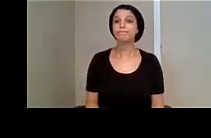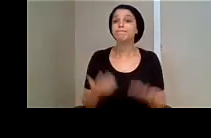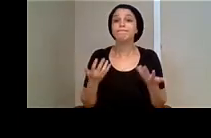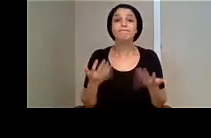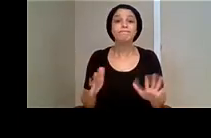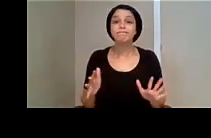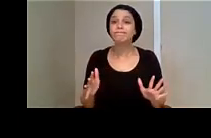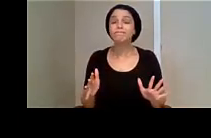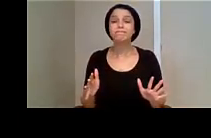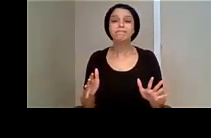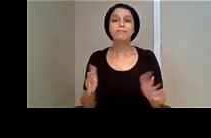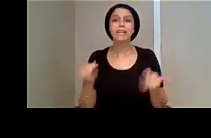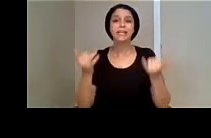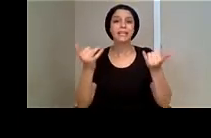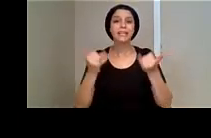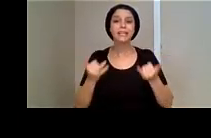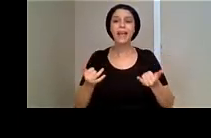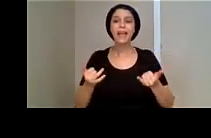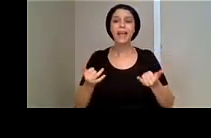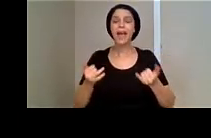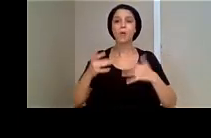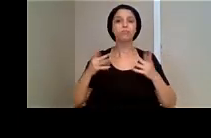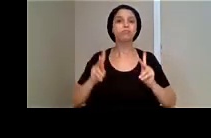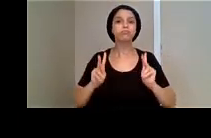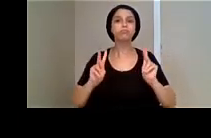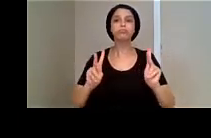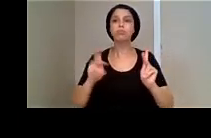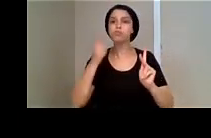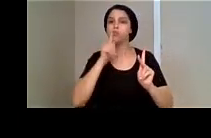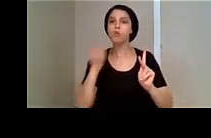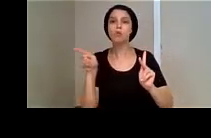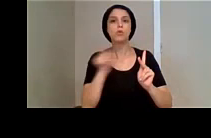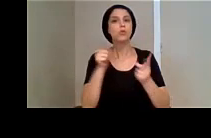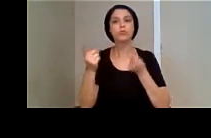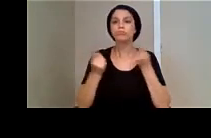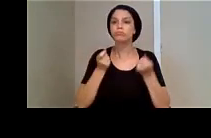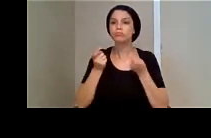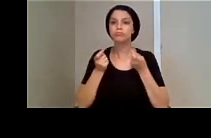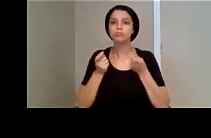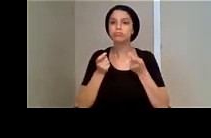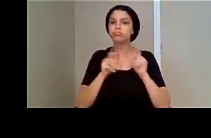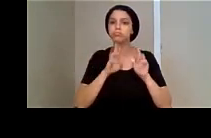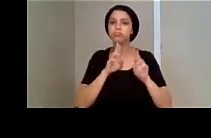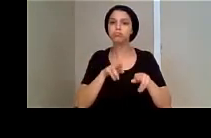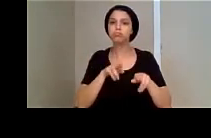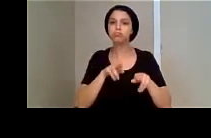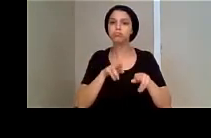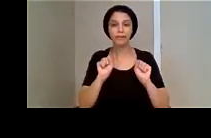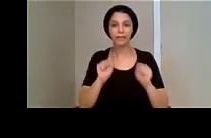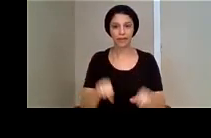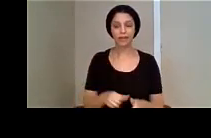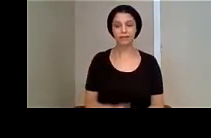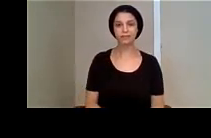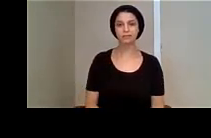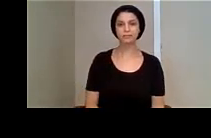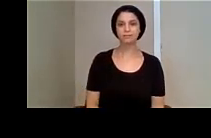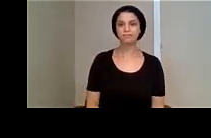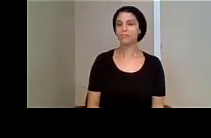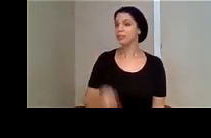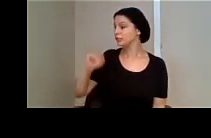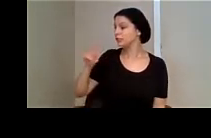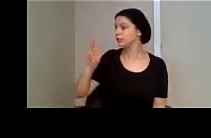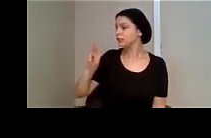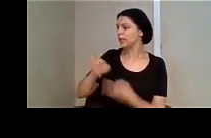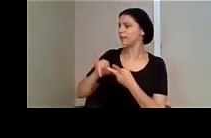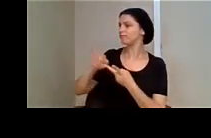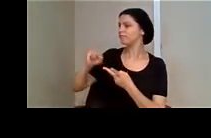With that said, we'll go ahead and open it up to questions. I'll go ahead and stop sharing my screen and see and check in with Jenny or Jeff to see if we